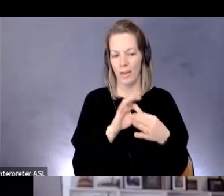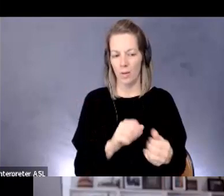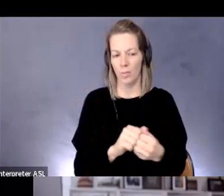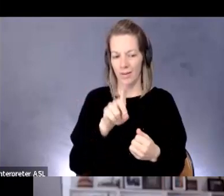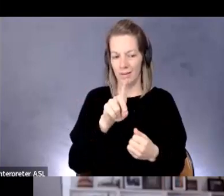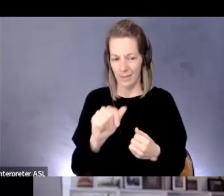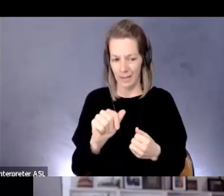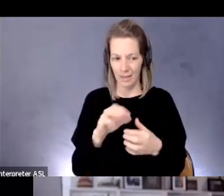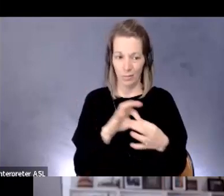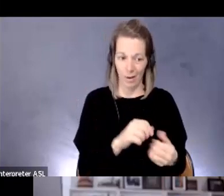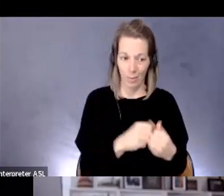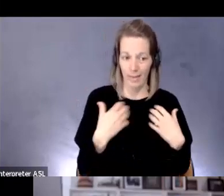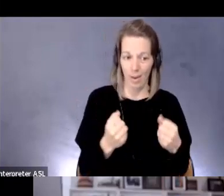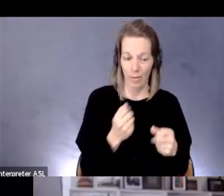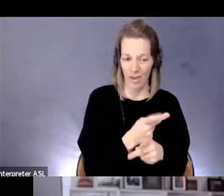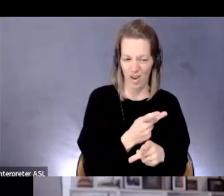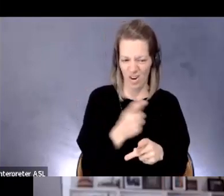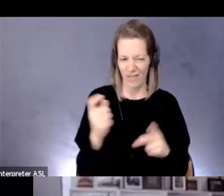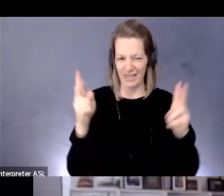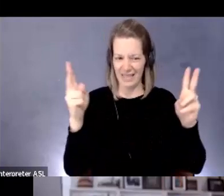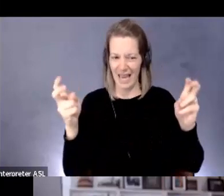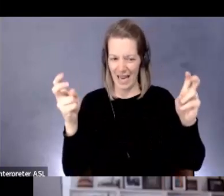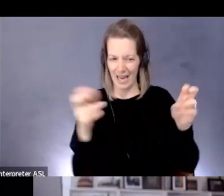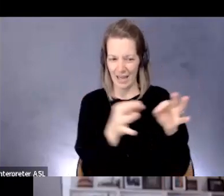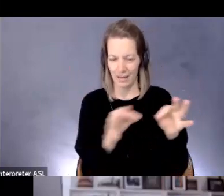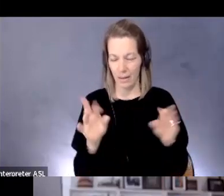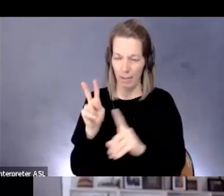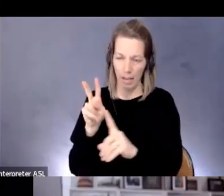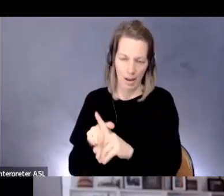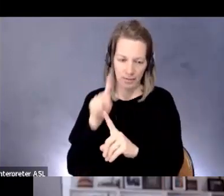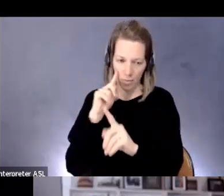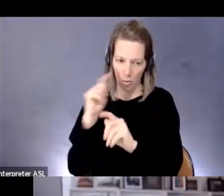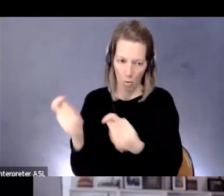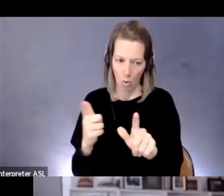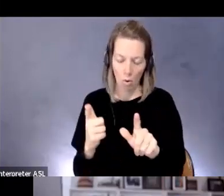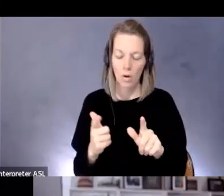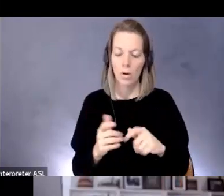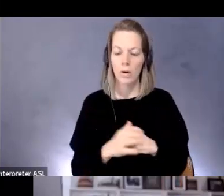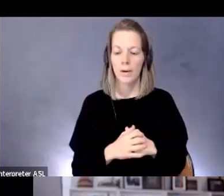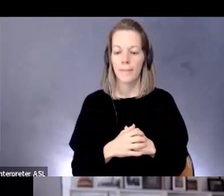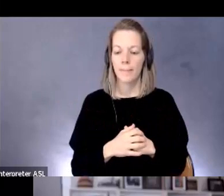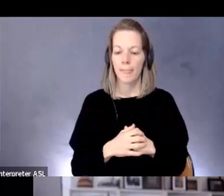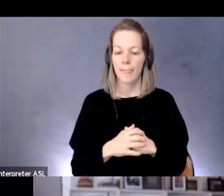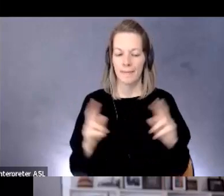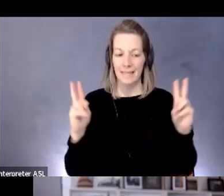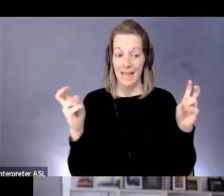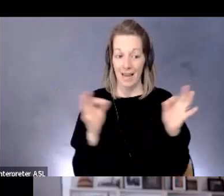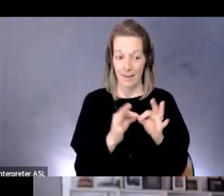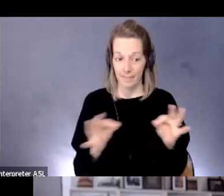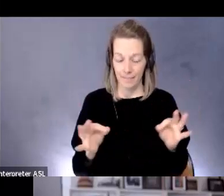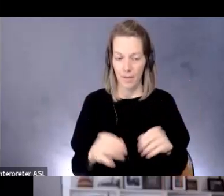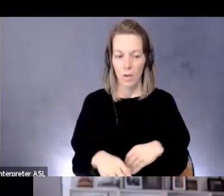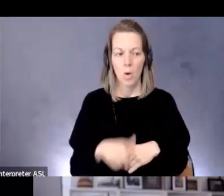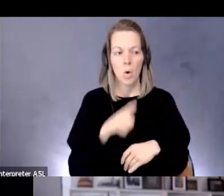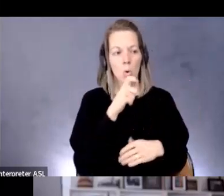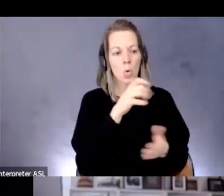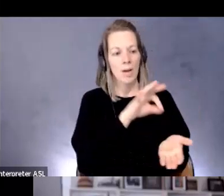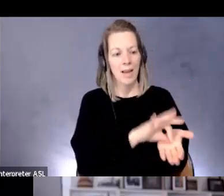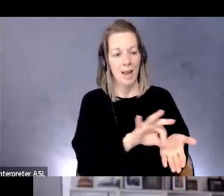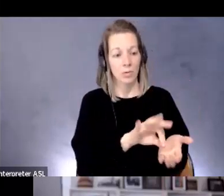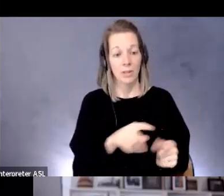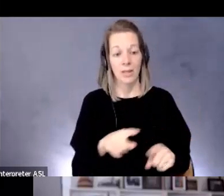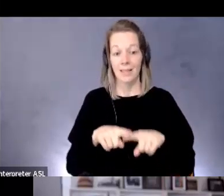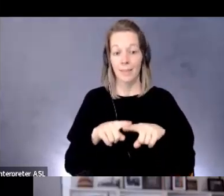area, have a saying, although it certainly applies in general to data collection across the board. Who counts depends on who